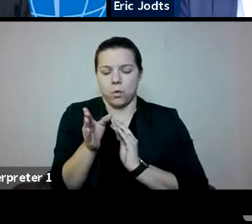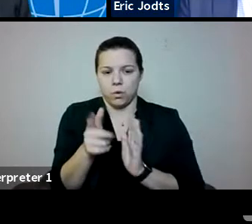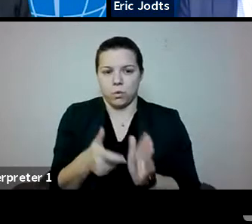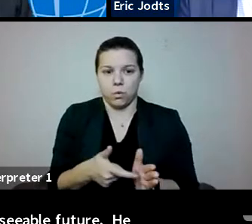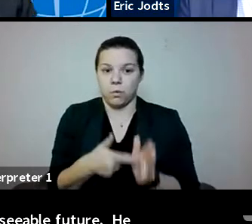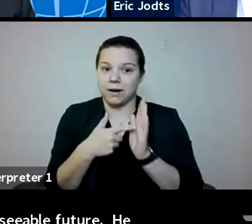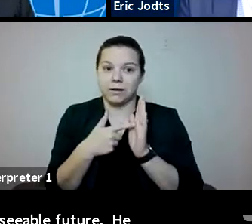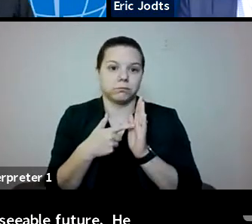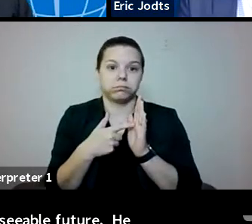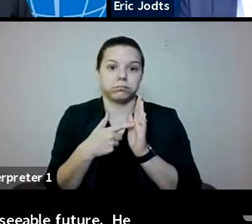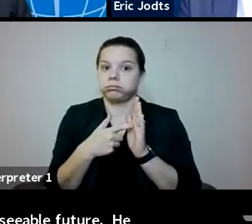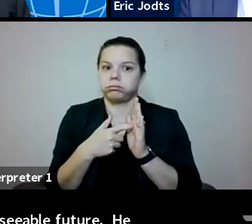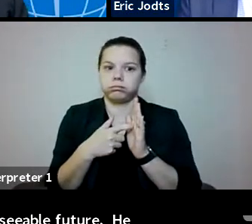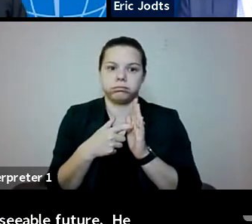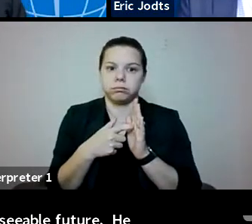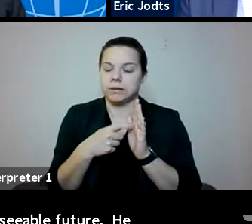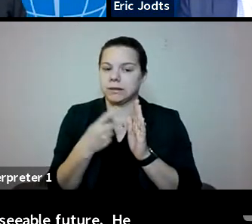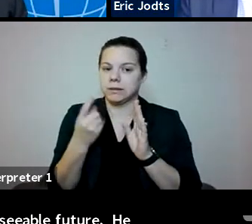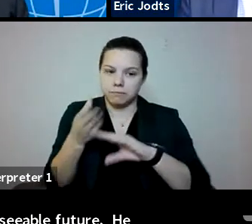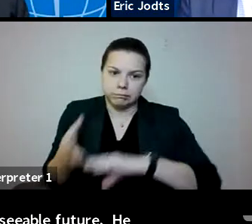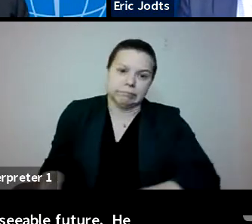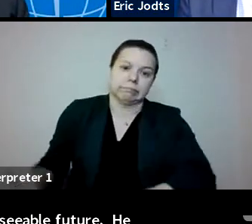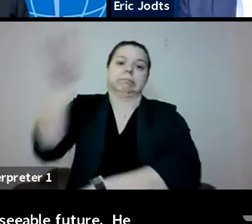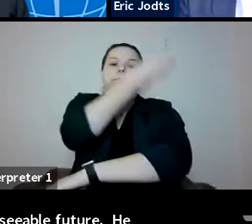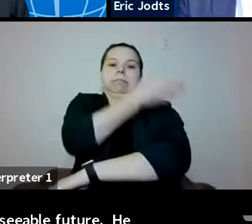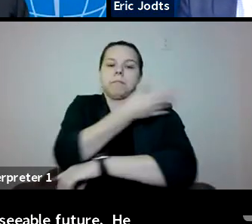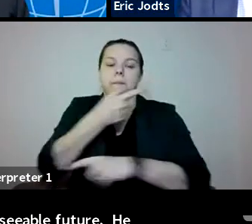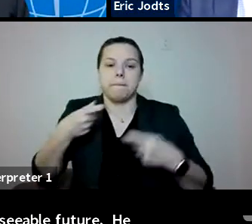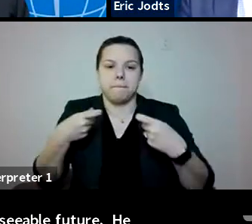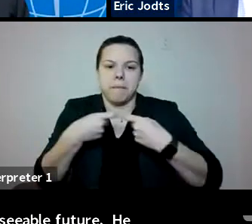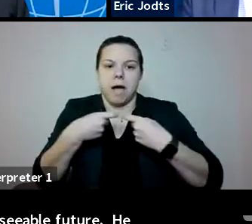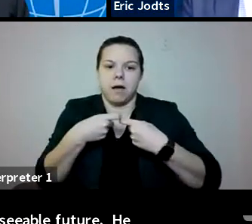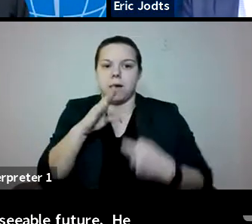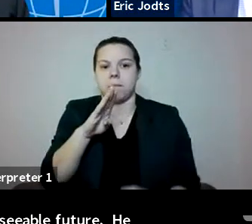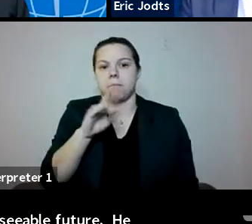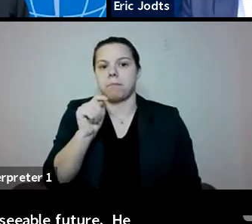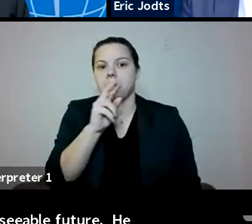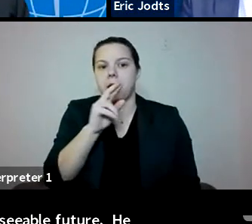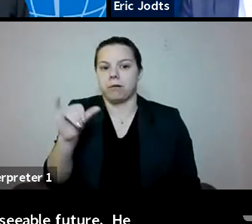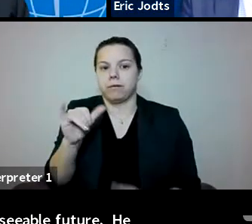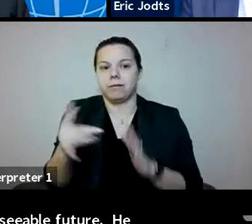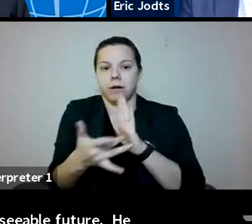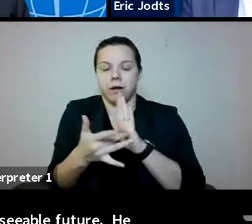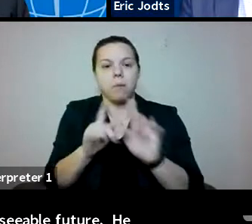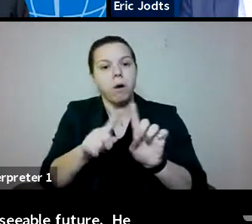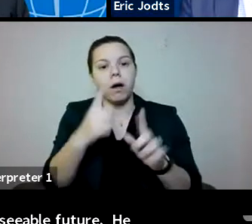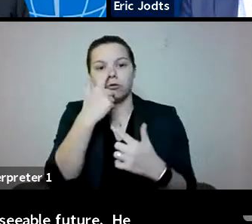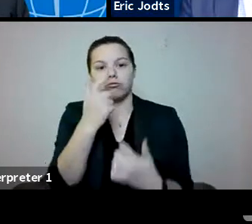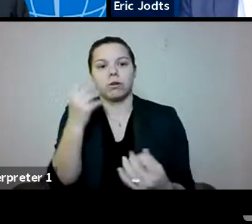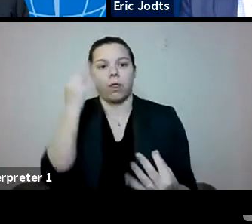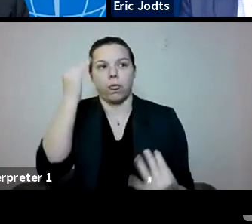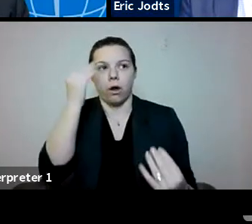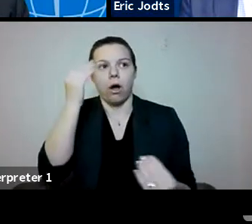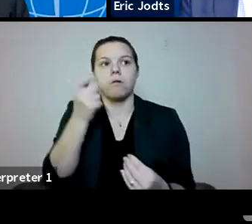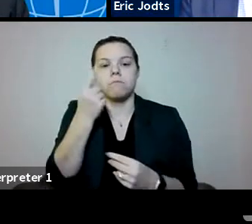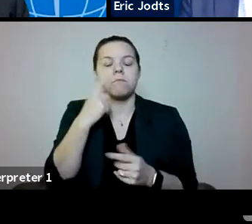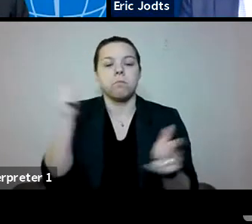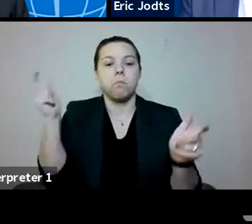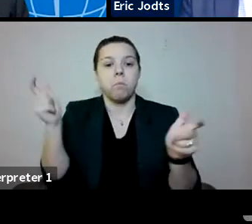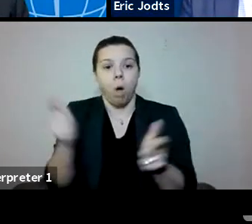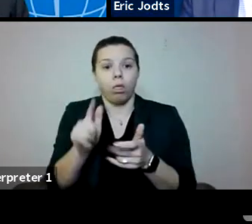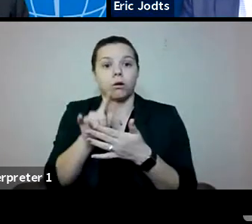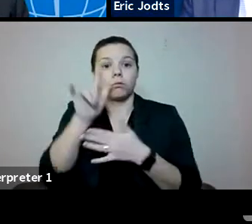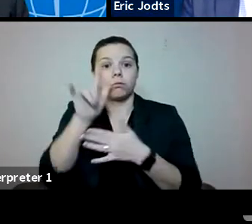a miracle in battery technology. But with that said, it's an interesting thought exercise, and there are smaller air vehicles that